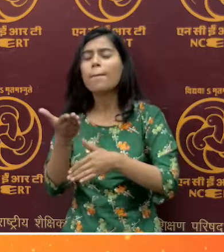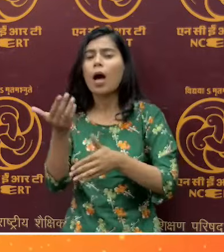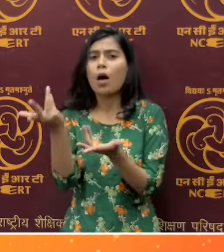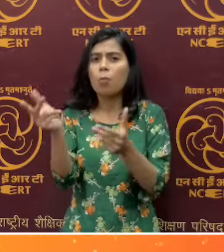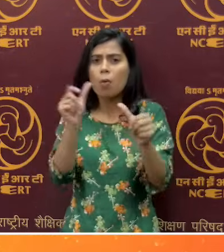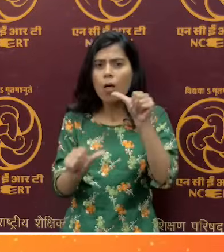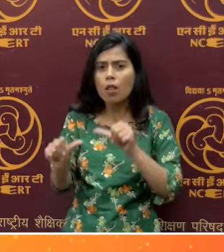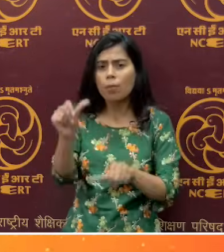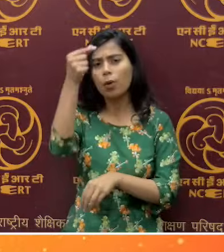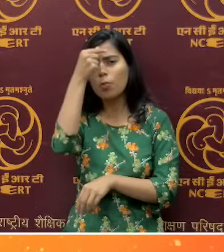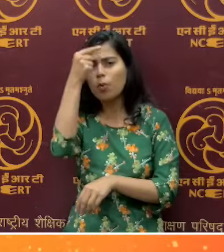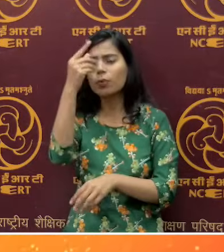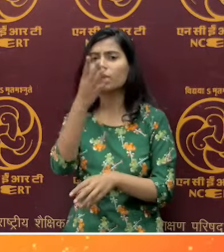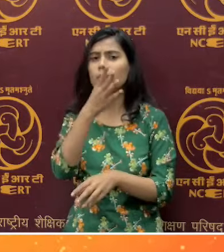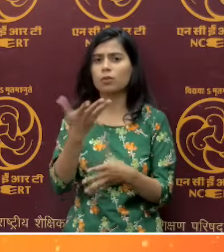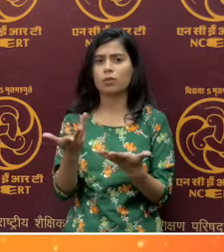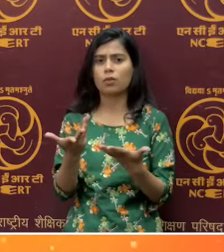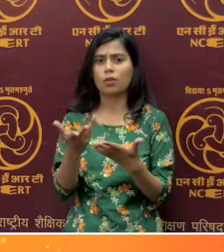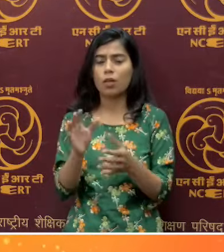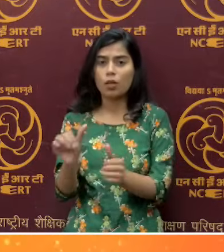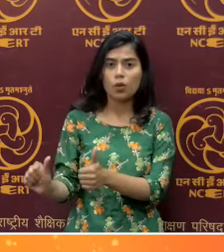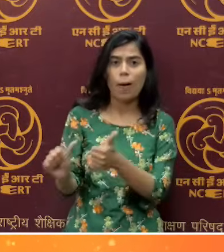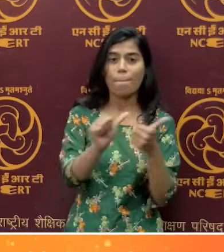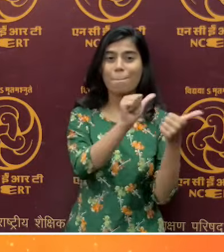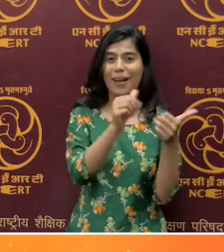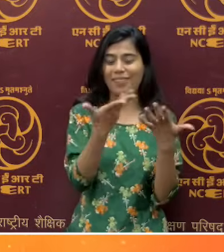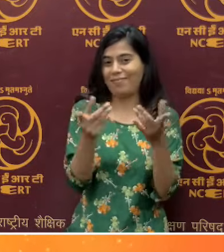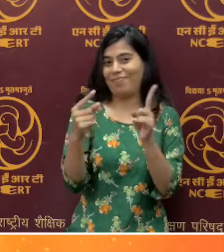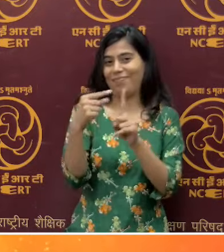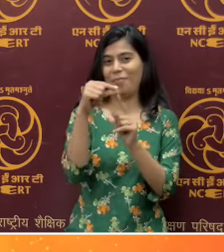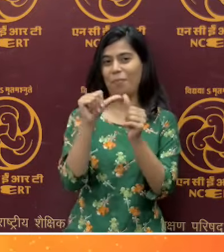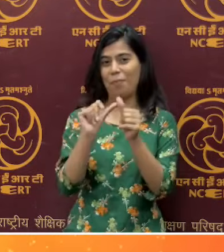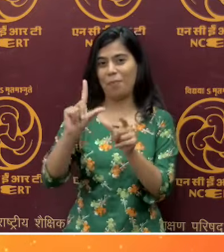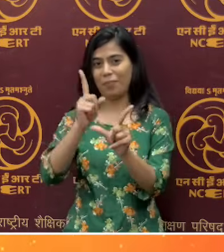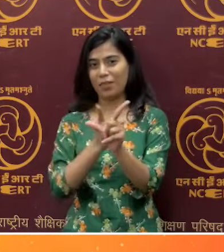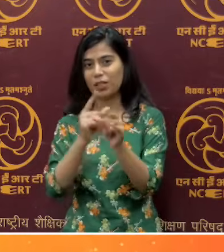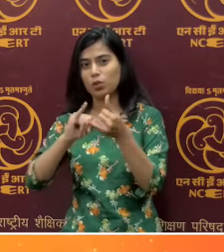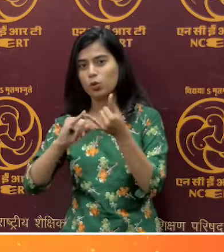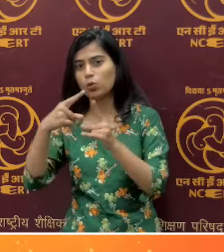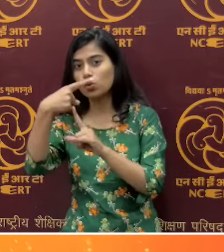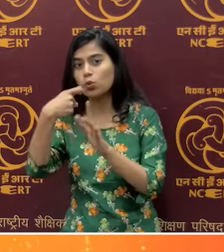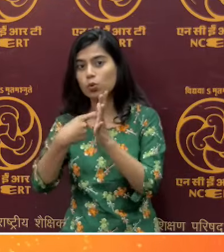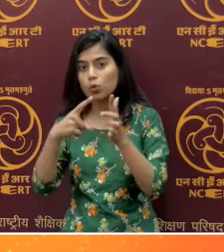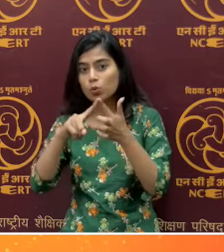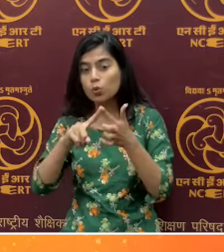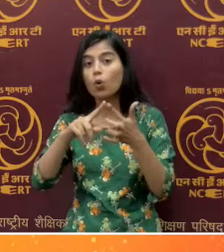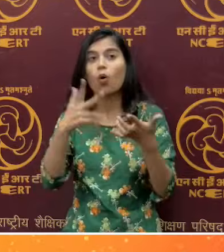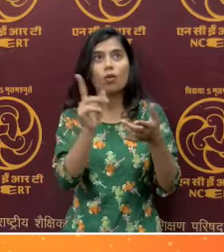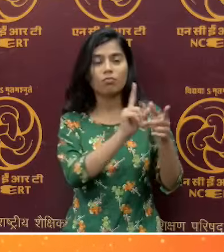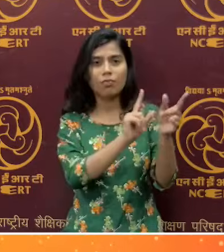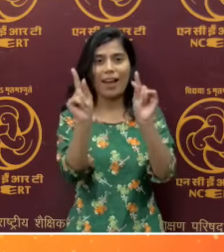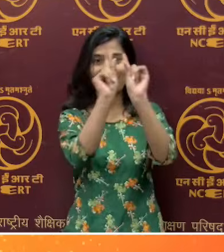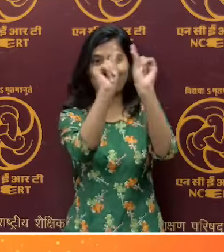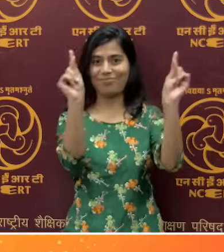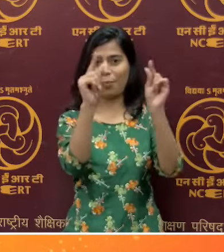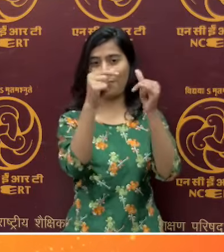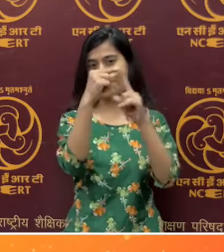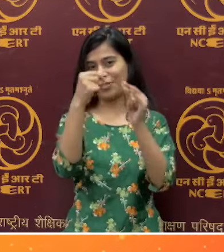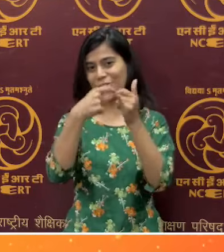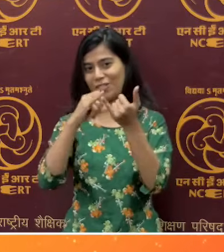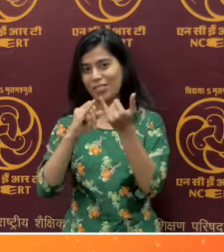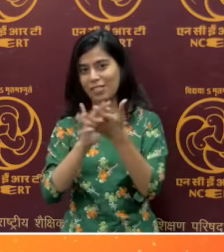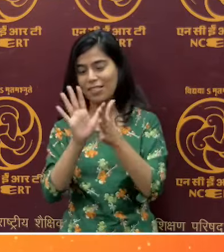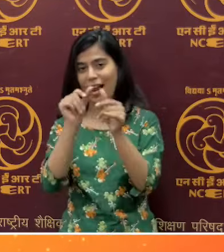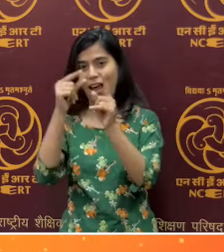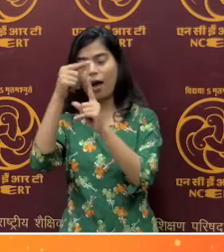can uninstall your previous app. Then you can go to the Play Store, search PRASHAST app, and then you can download the new app. Okay, and there is a question from